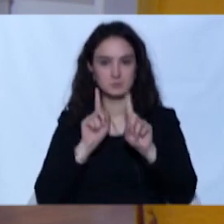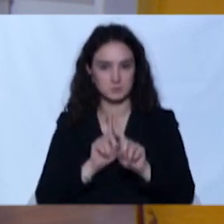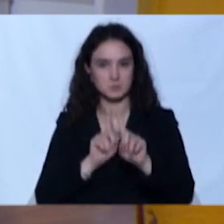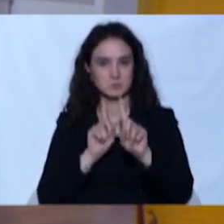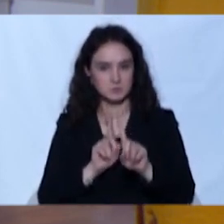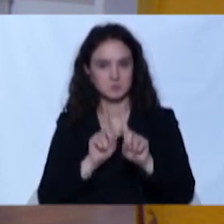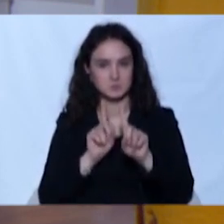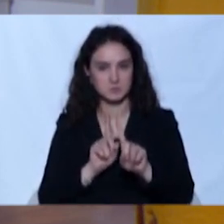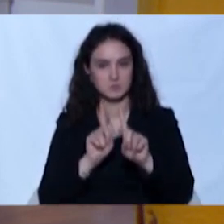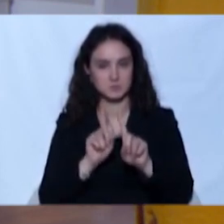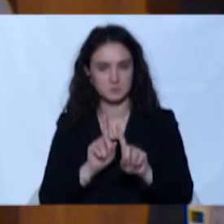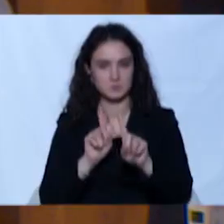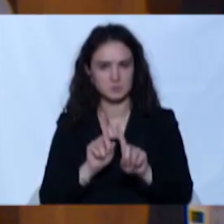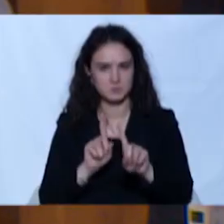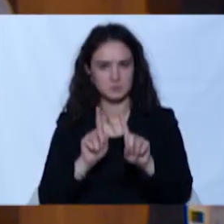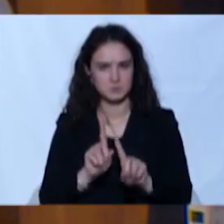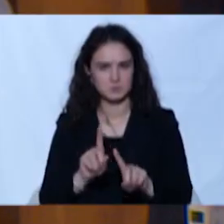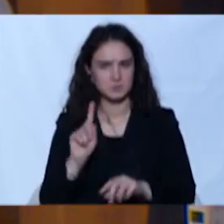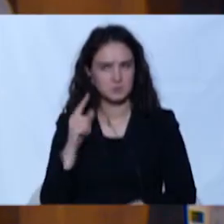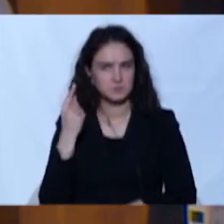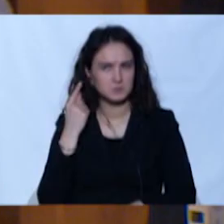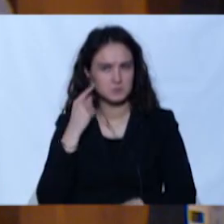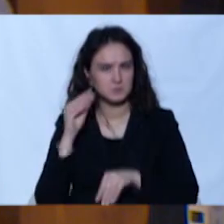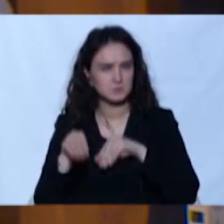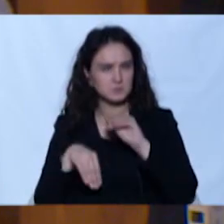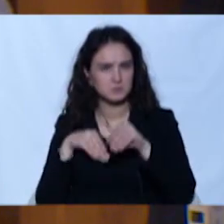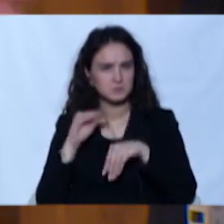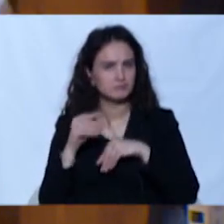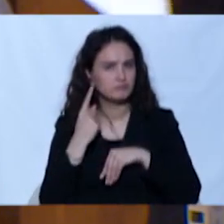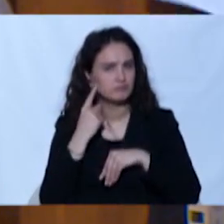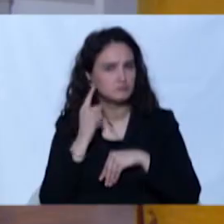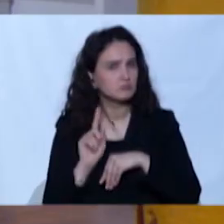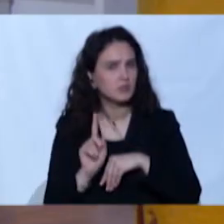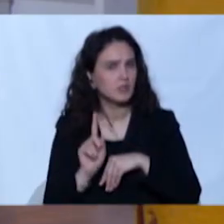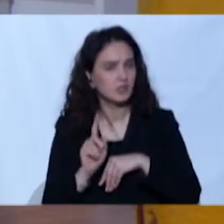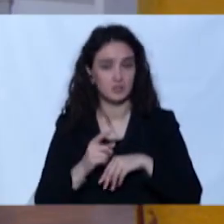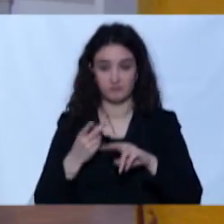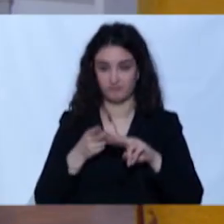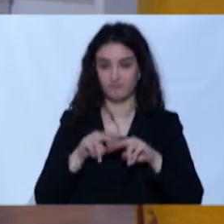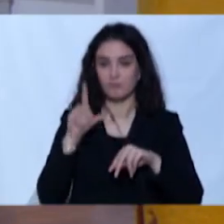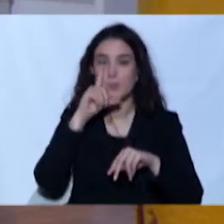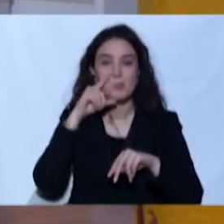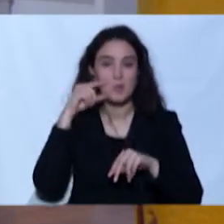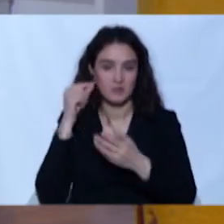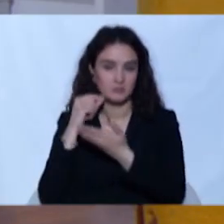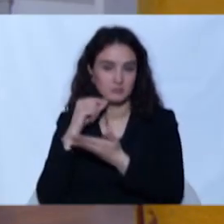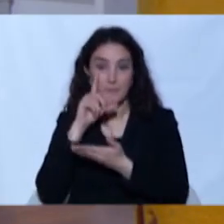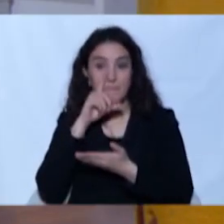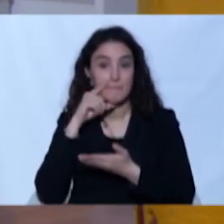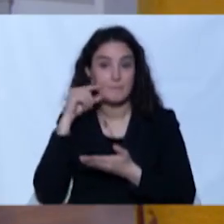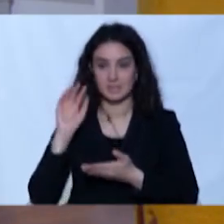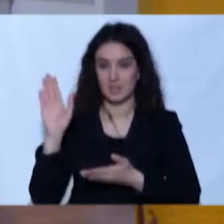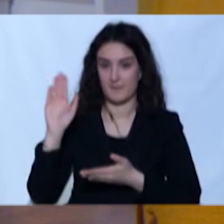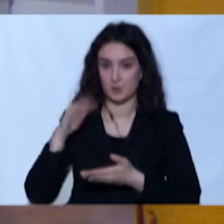gruffalo said, "What is that I hear ahead?" "It's fox," said the mouse. "Fox,